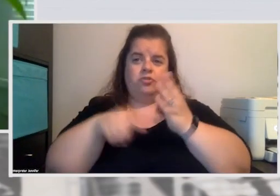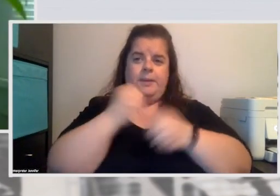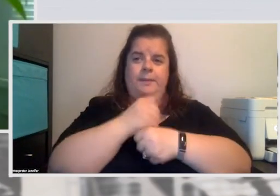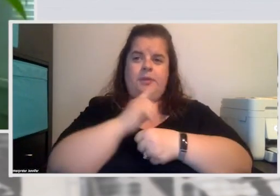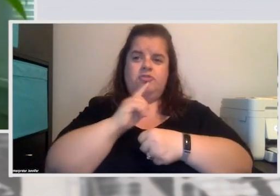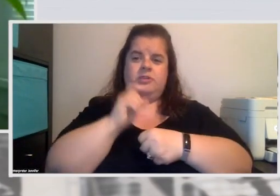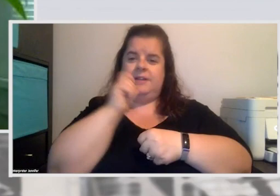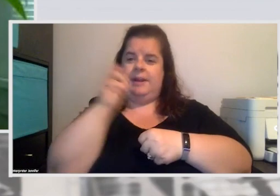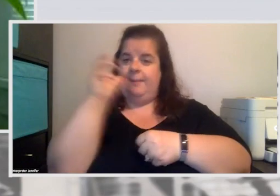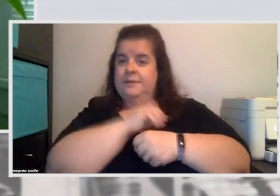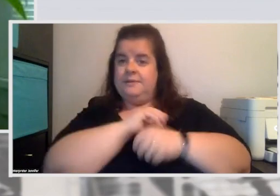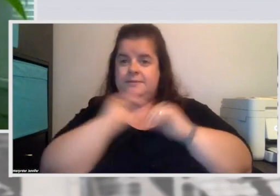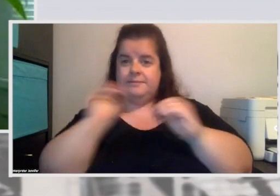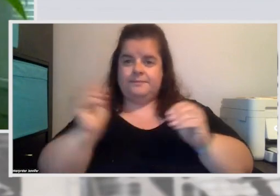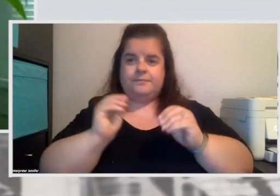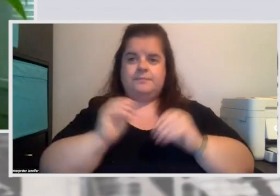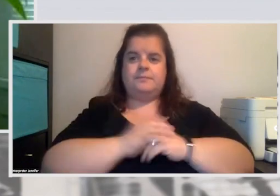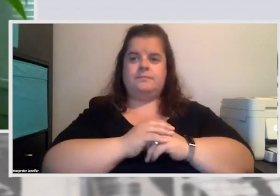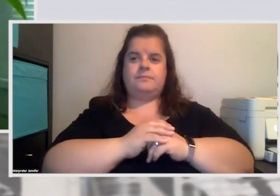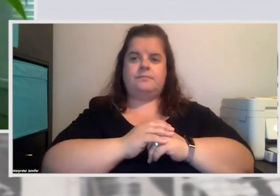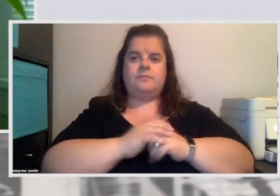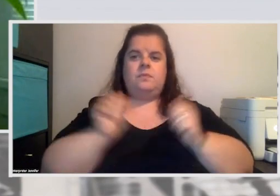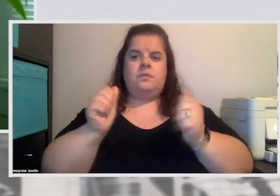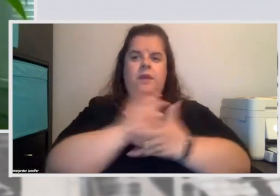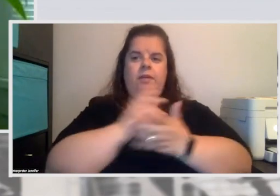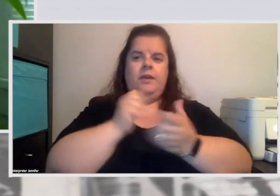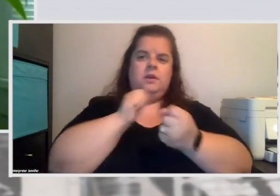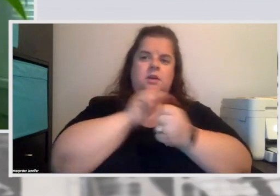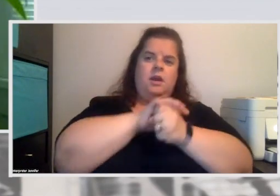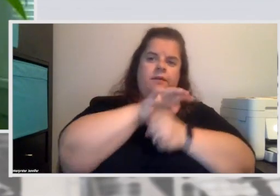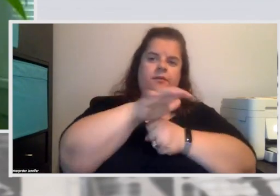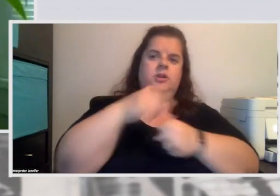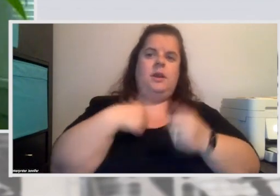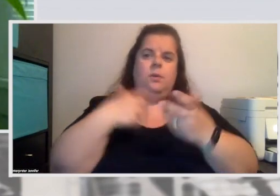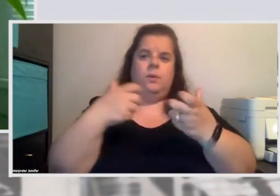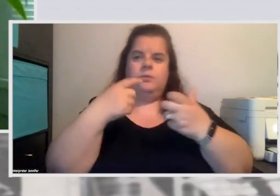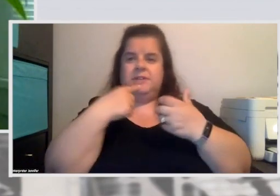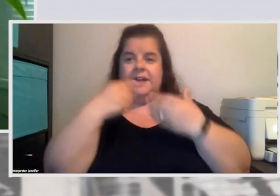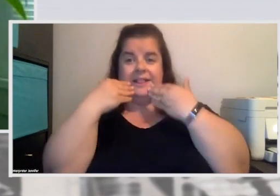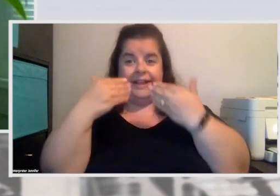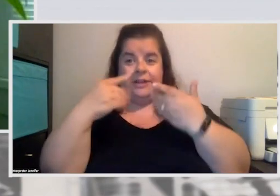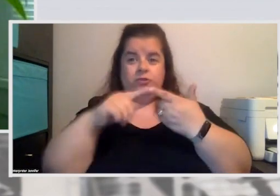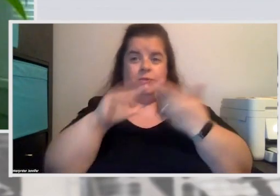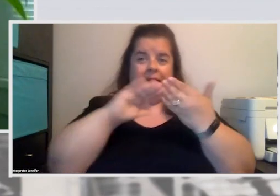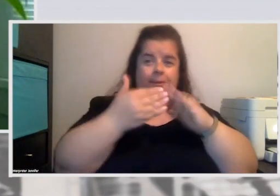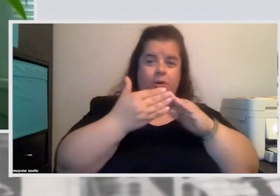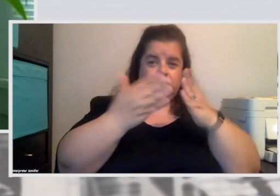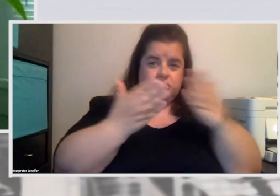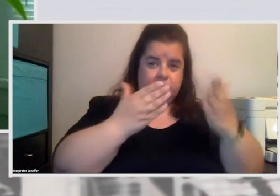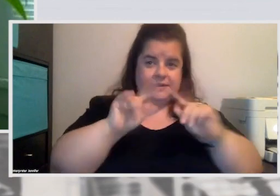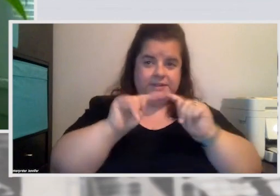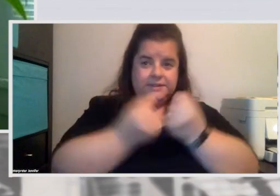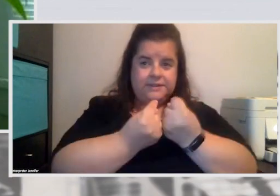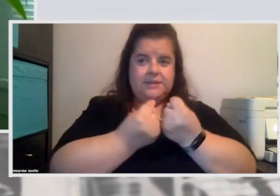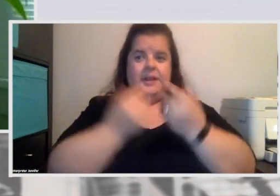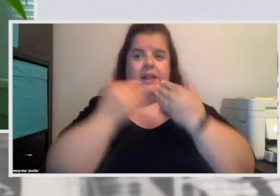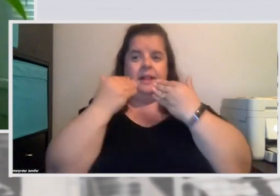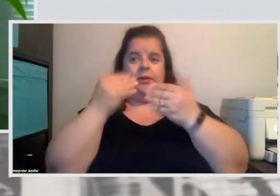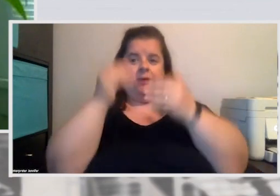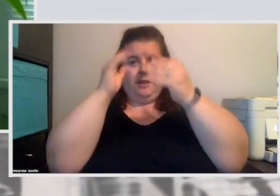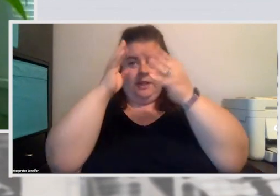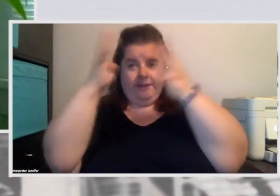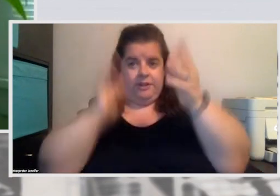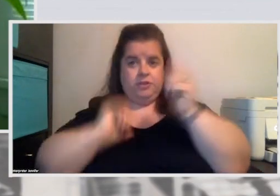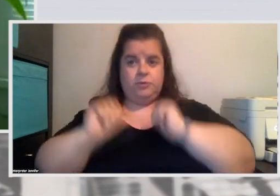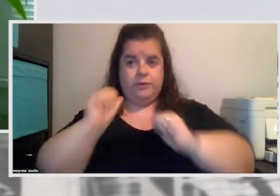Q&A. Looks like we got everything. I want to say thank you to our neighborhood services team. Thank you to Innovation and Performance.